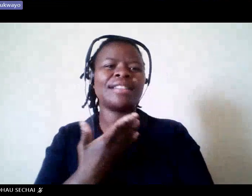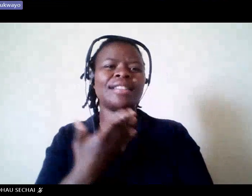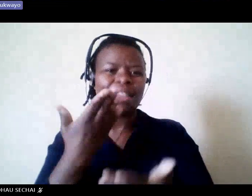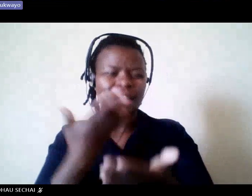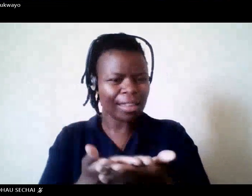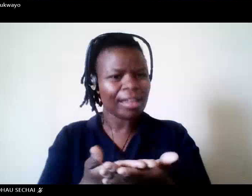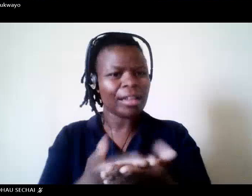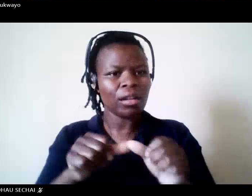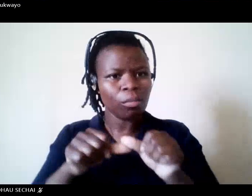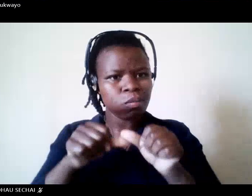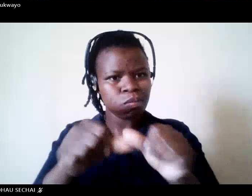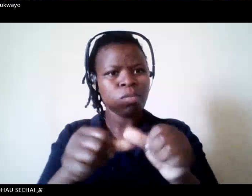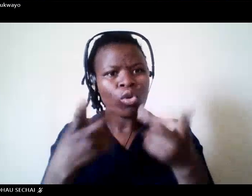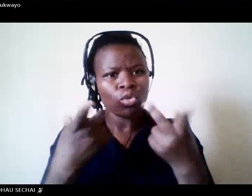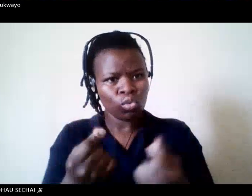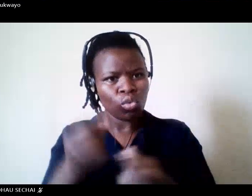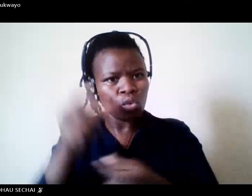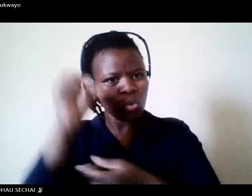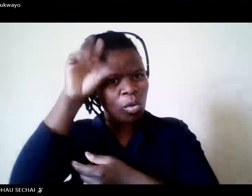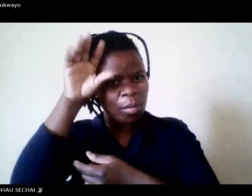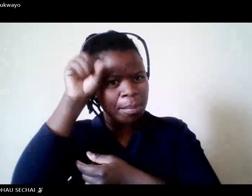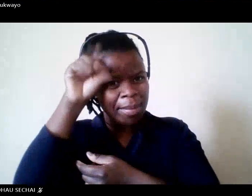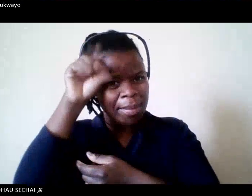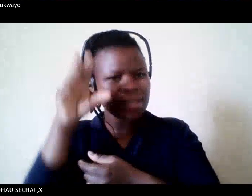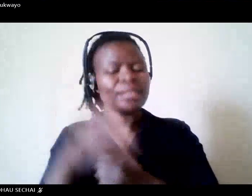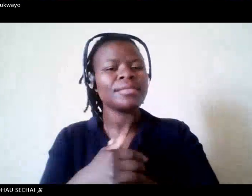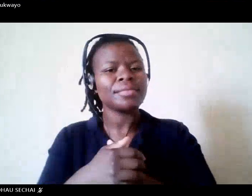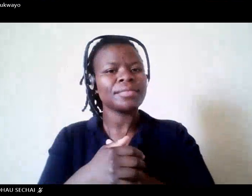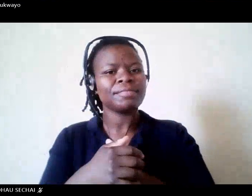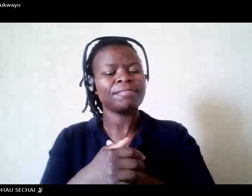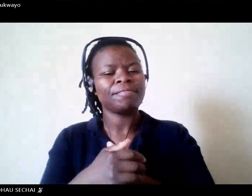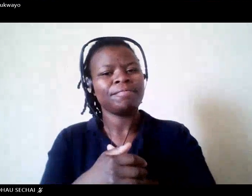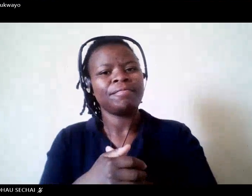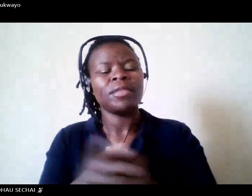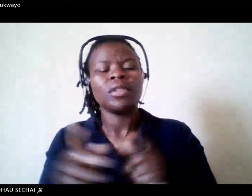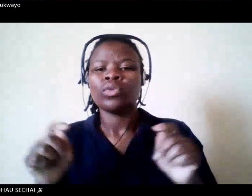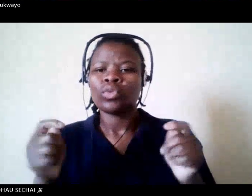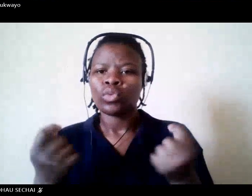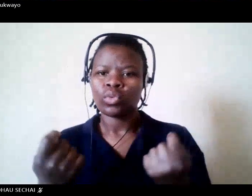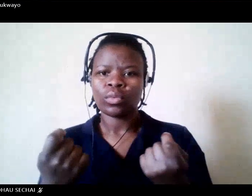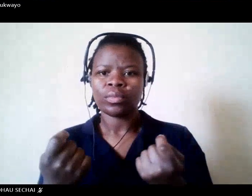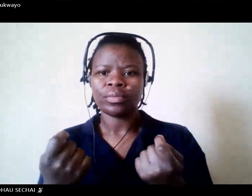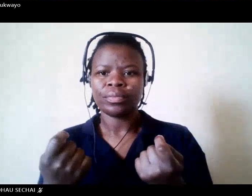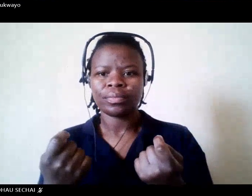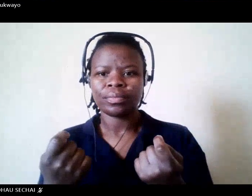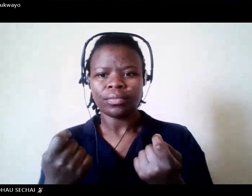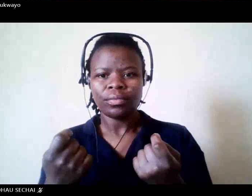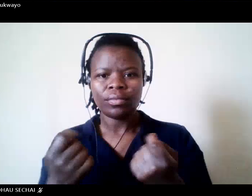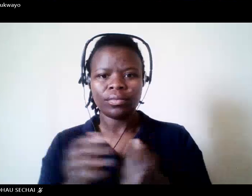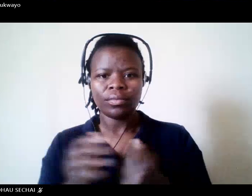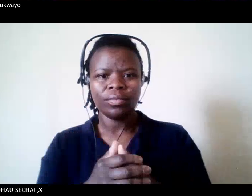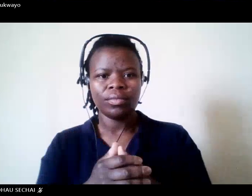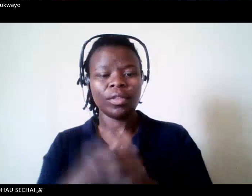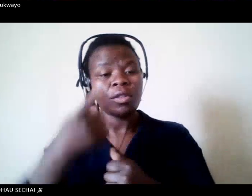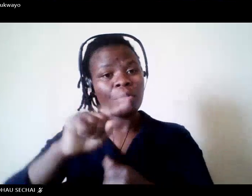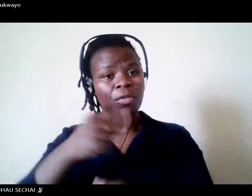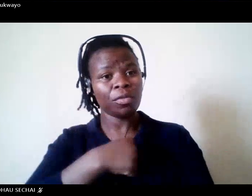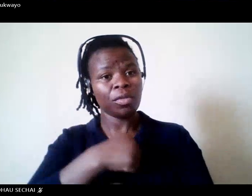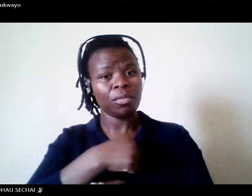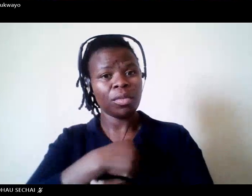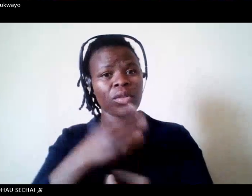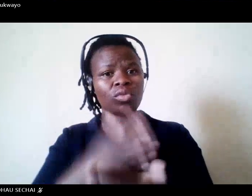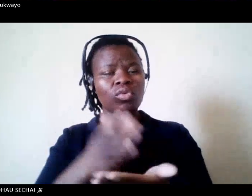and the PhD. Yeah. So, but For me, I know Pearl more fondly